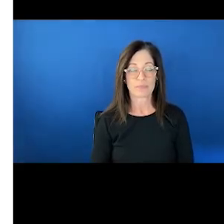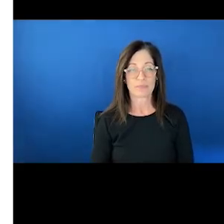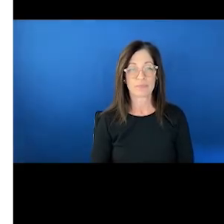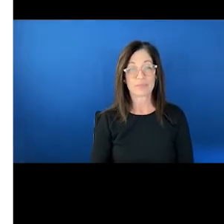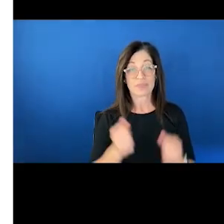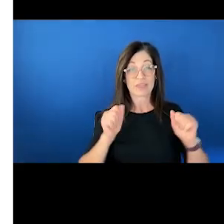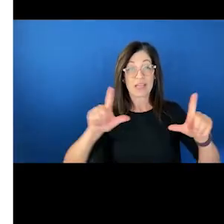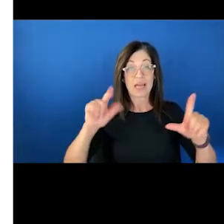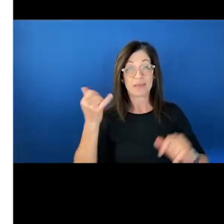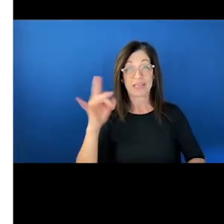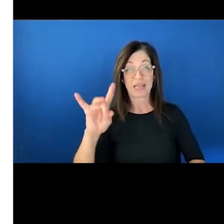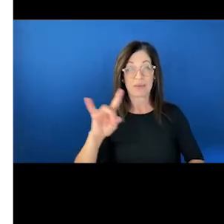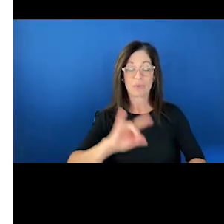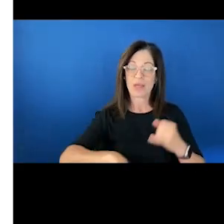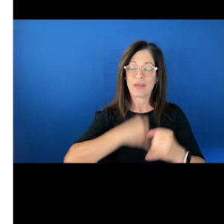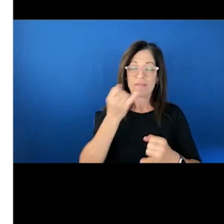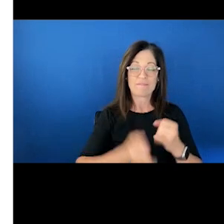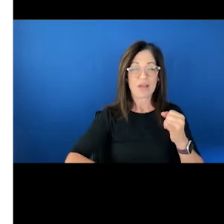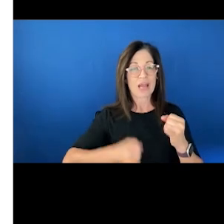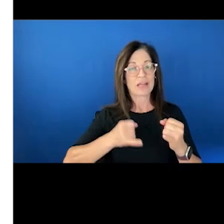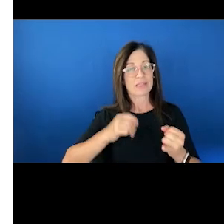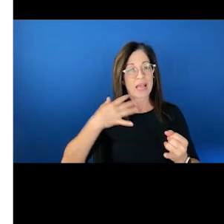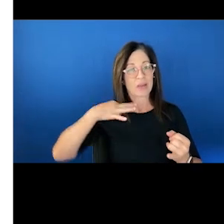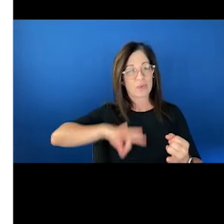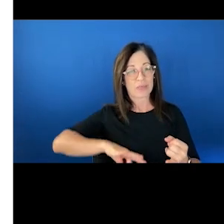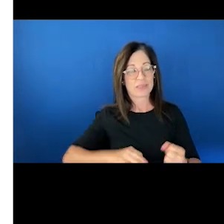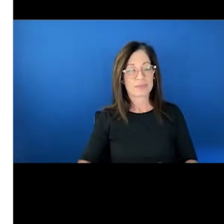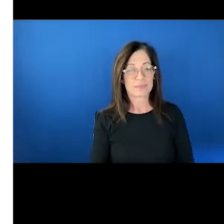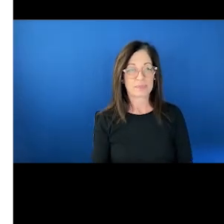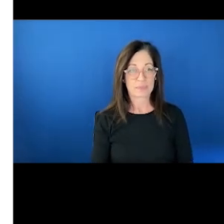Slide 18, final takeaways.